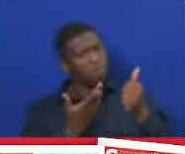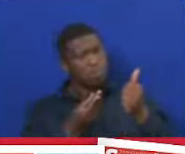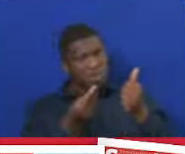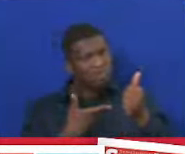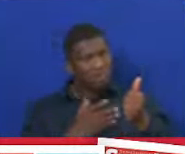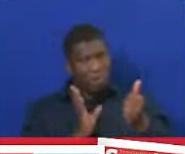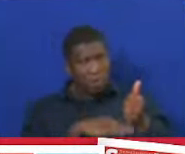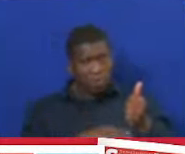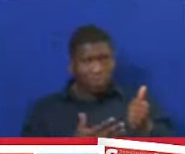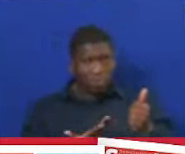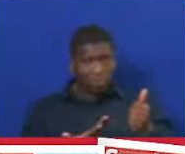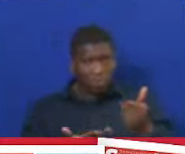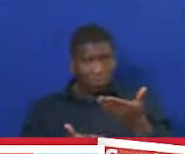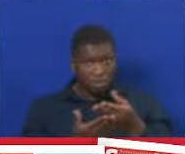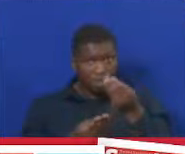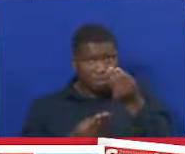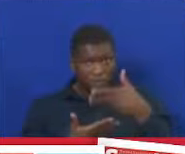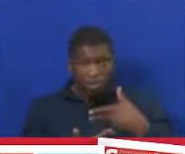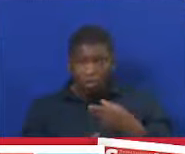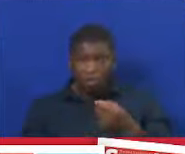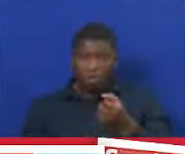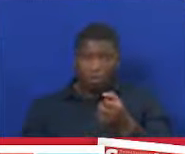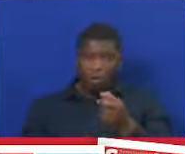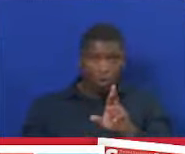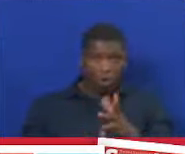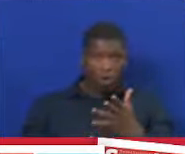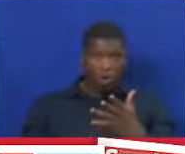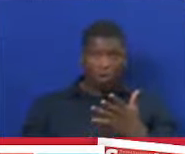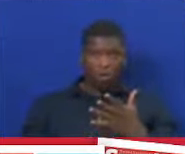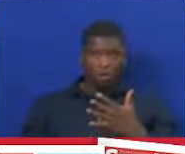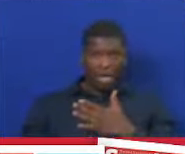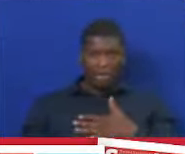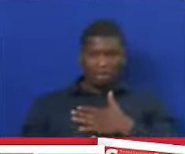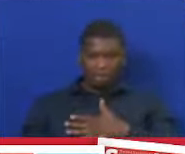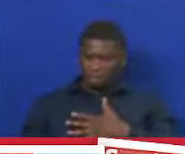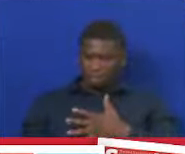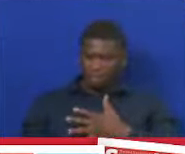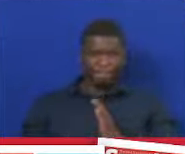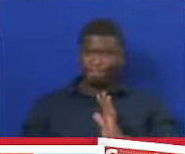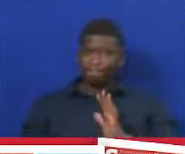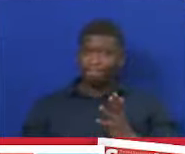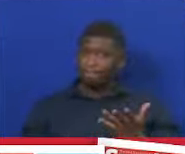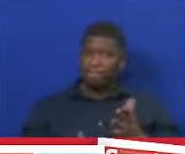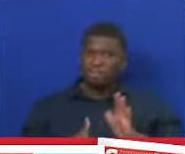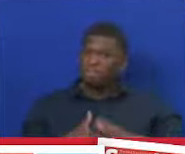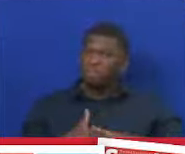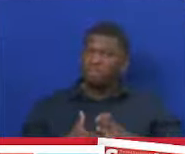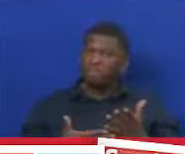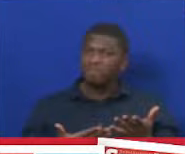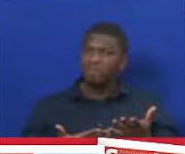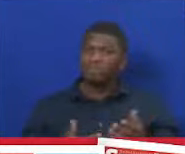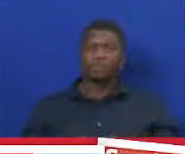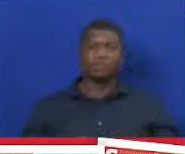us, or if you are not willing to, will you tell us why not?